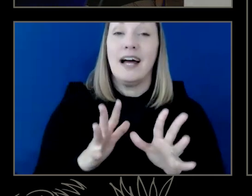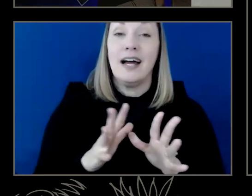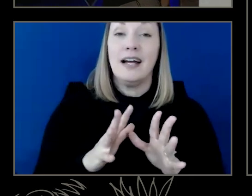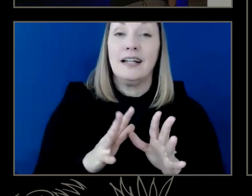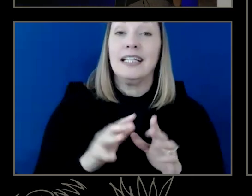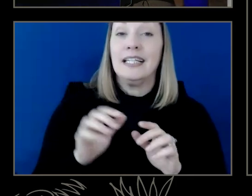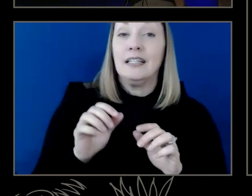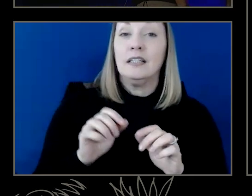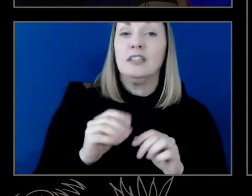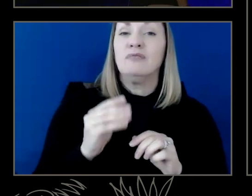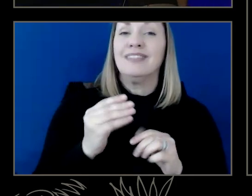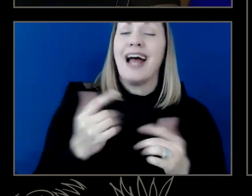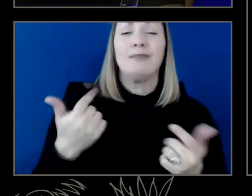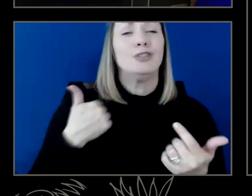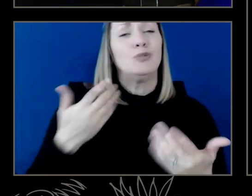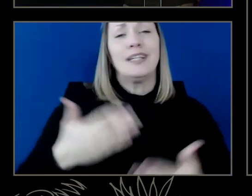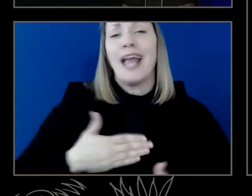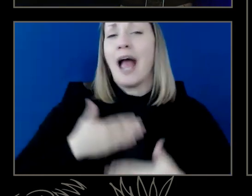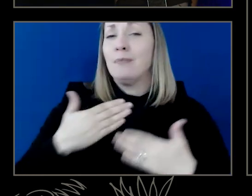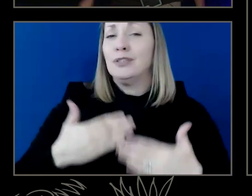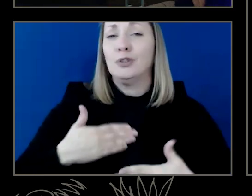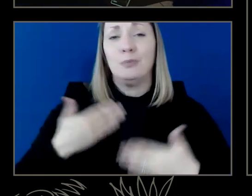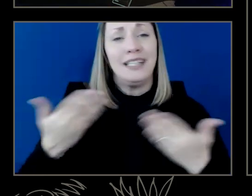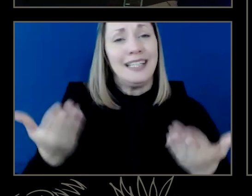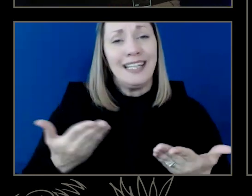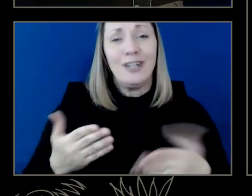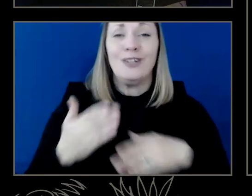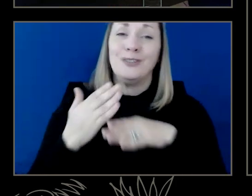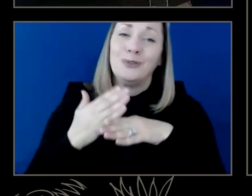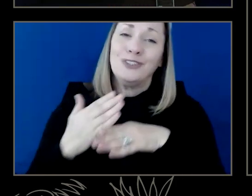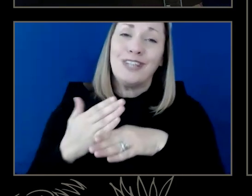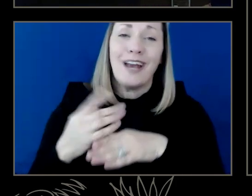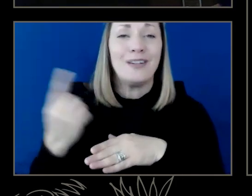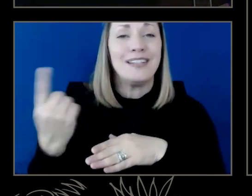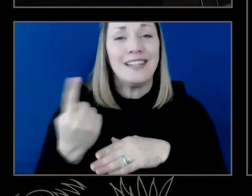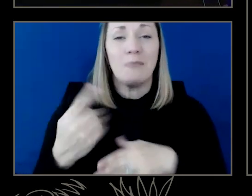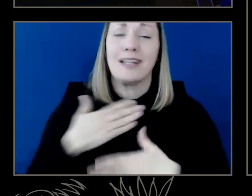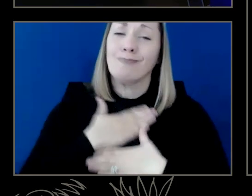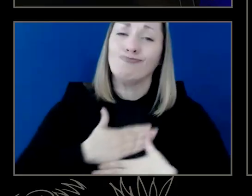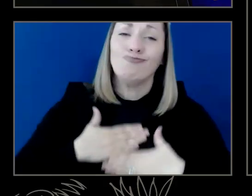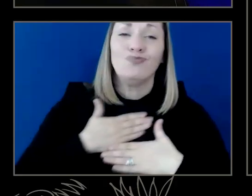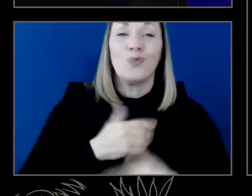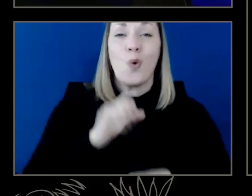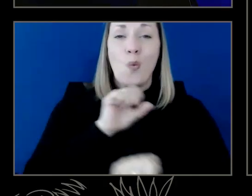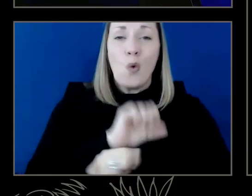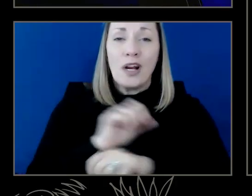I'm just really happy to be here and to share something that I like working with,